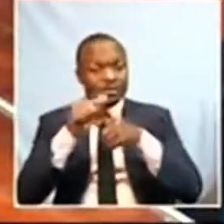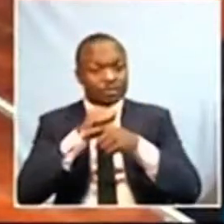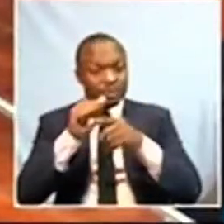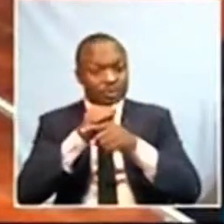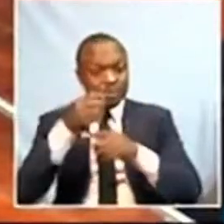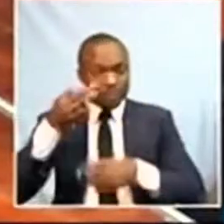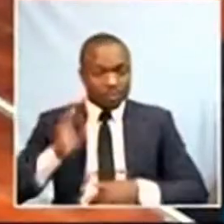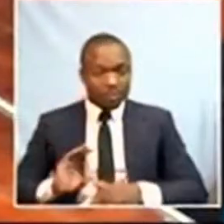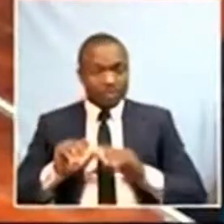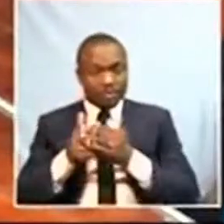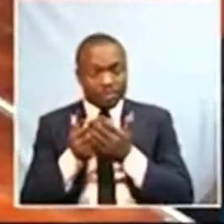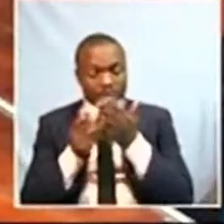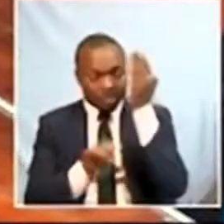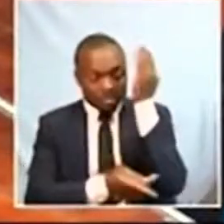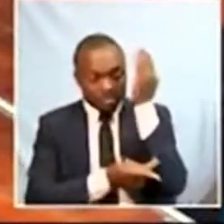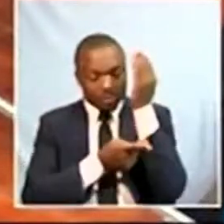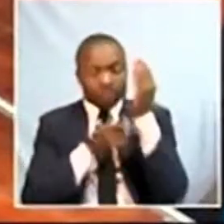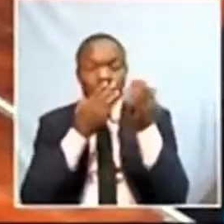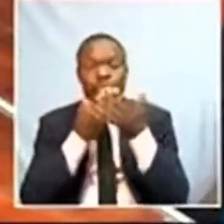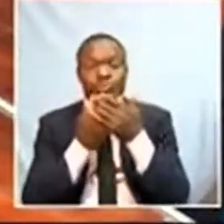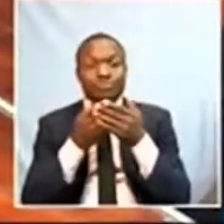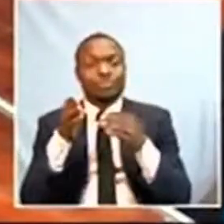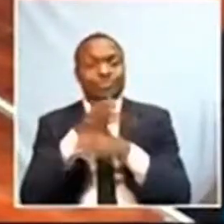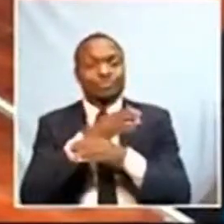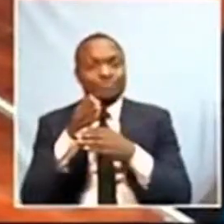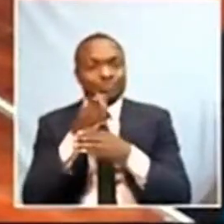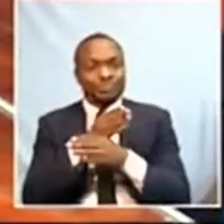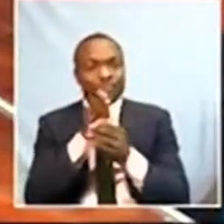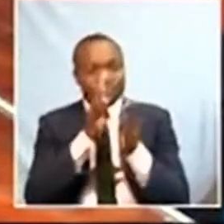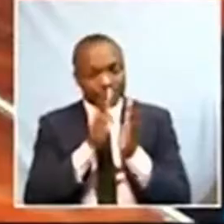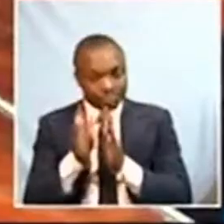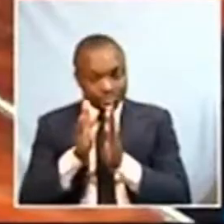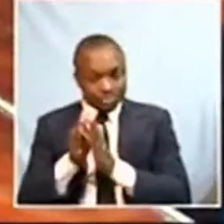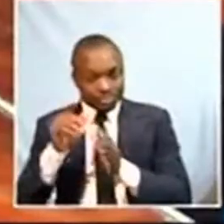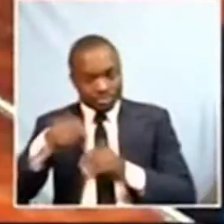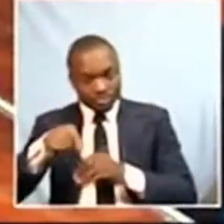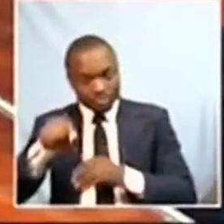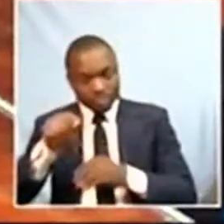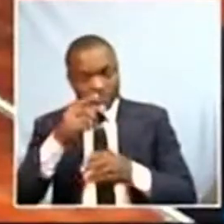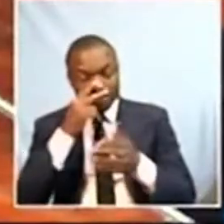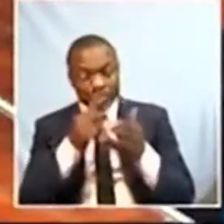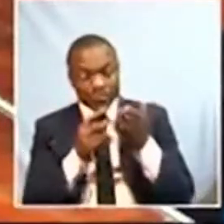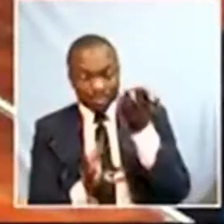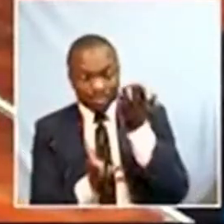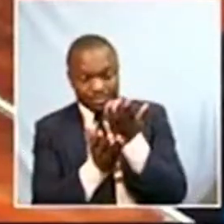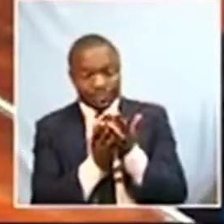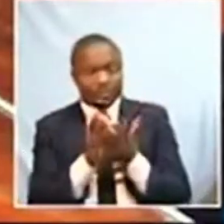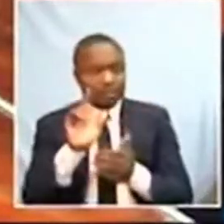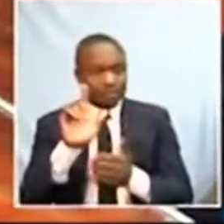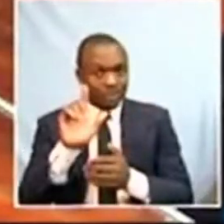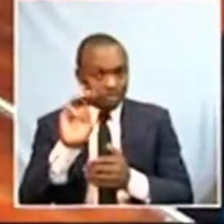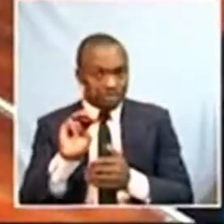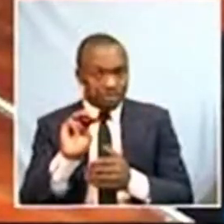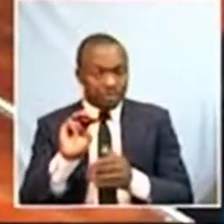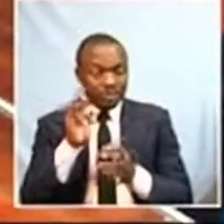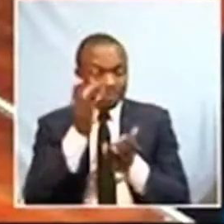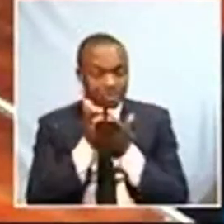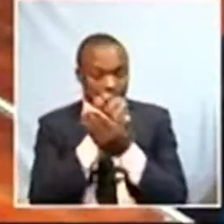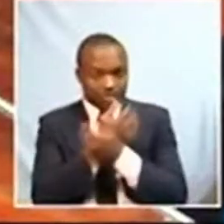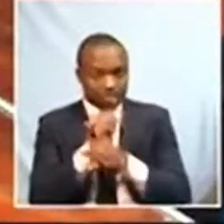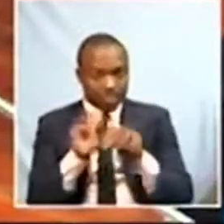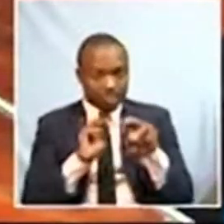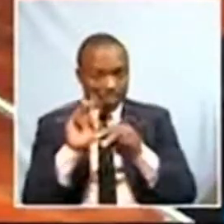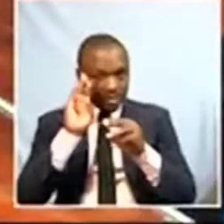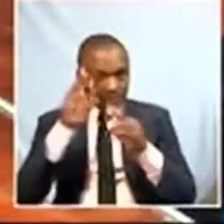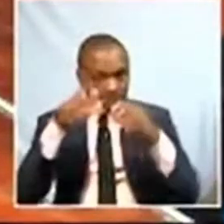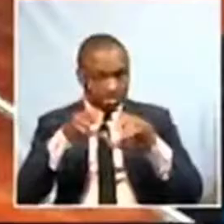on how to develop feasible business plans and sustain them. See Appendix M. Remedial measure. Management will